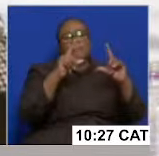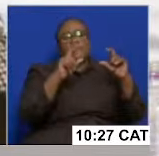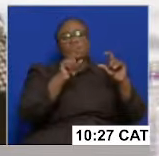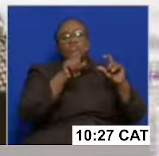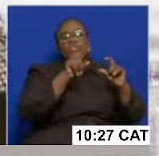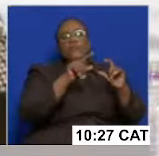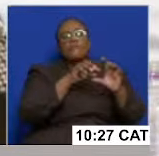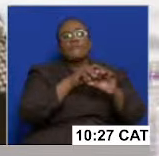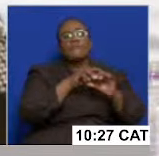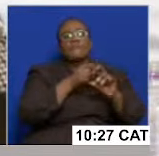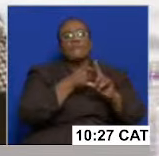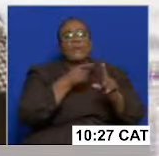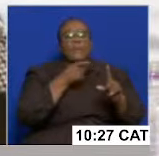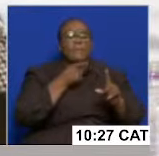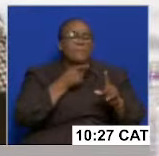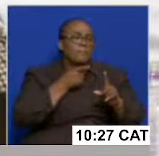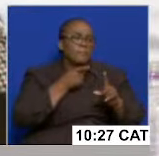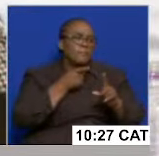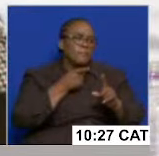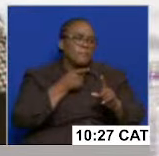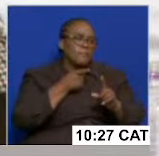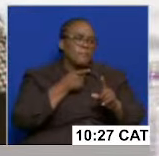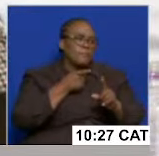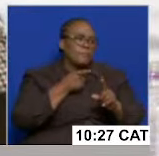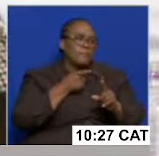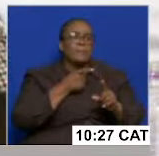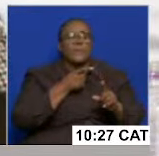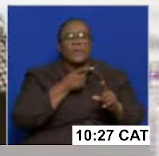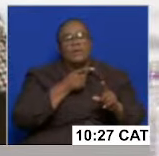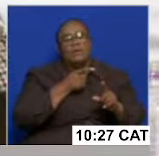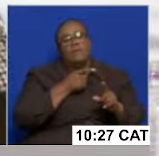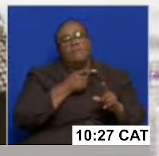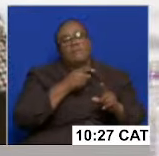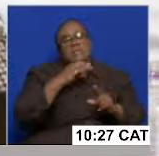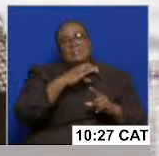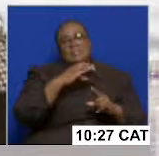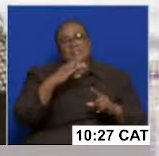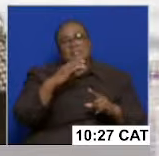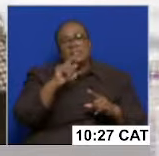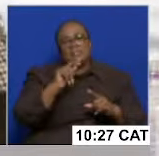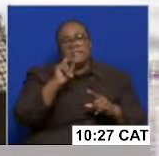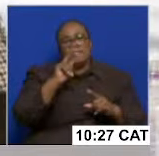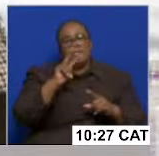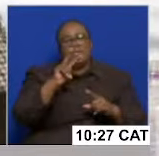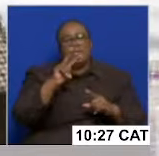the security footage at the apartment in Kelani.